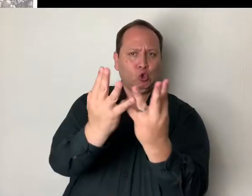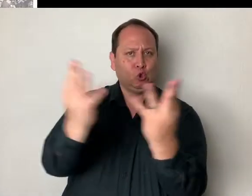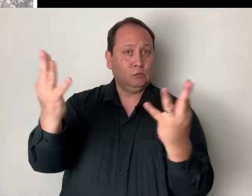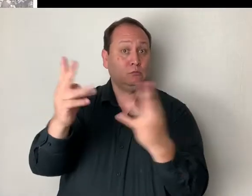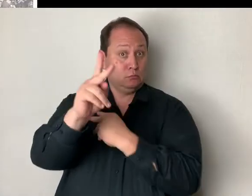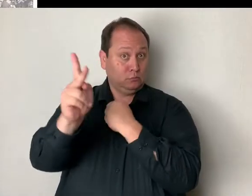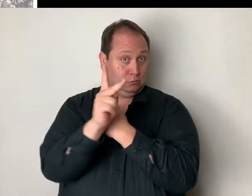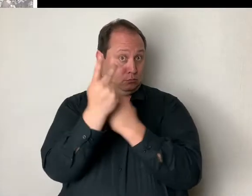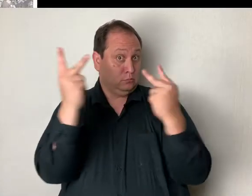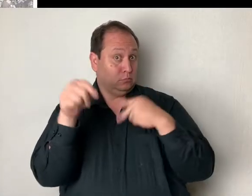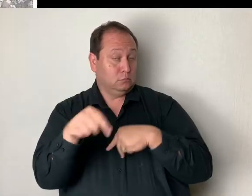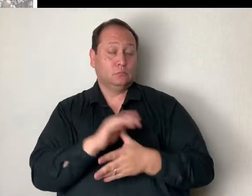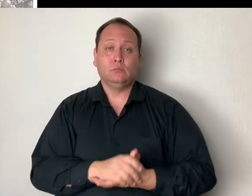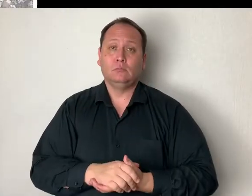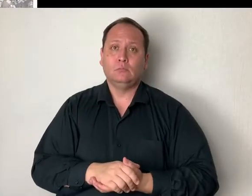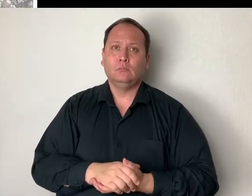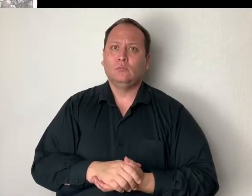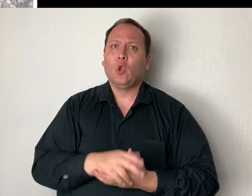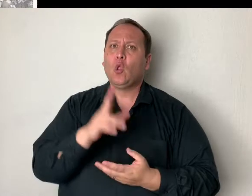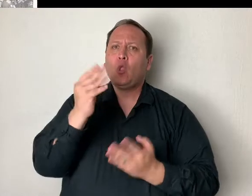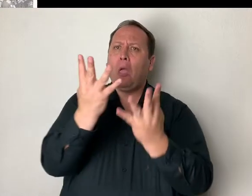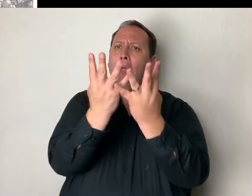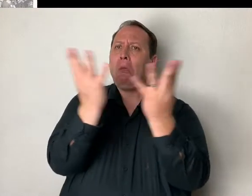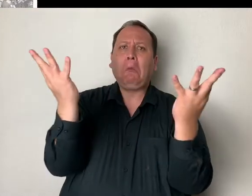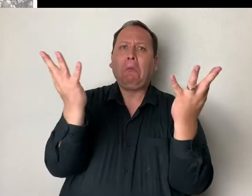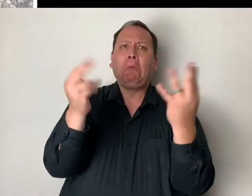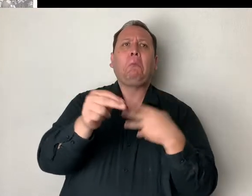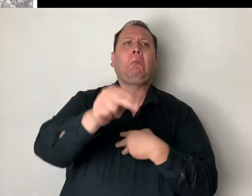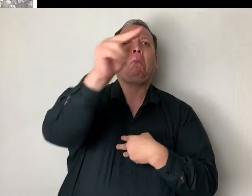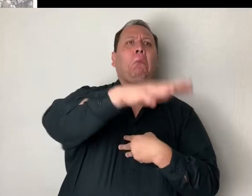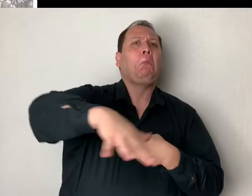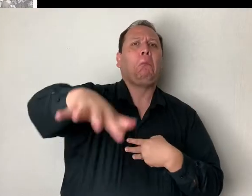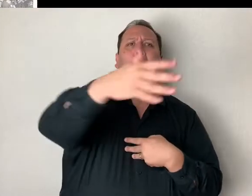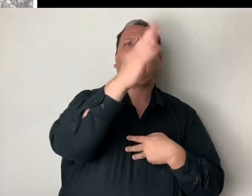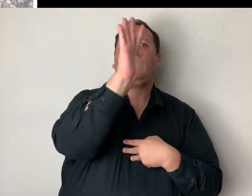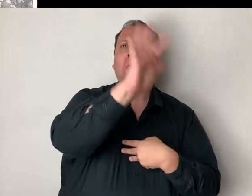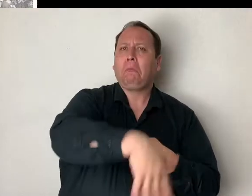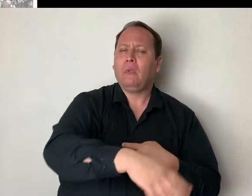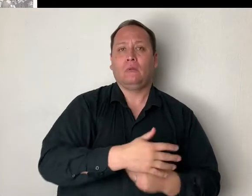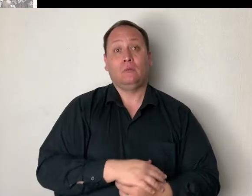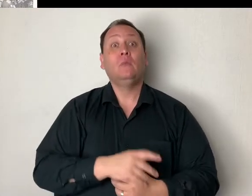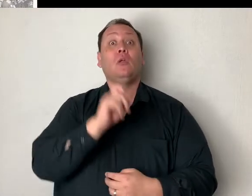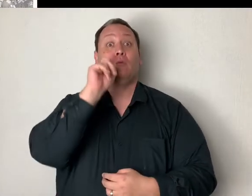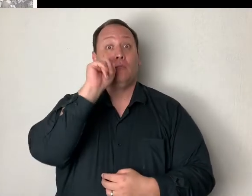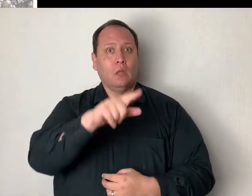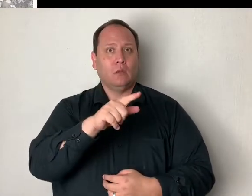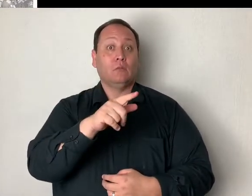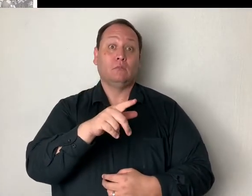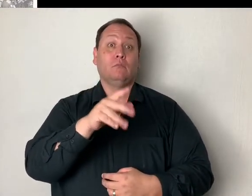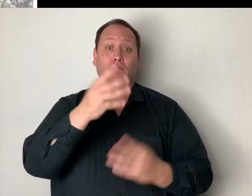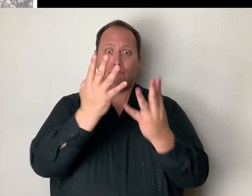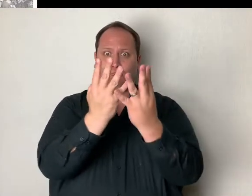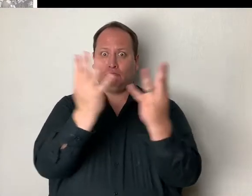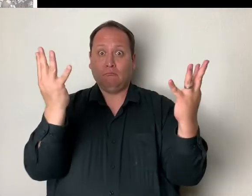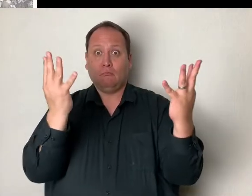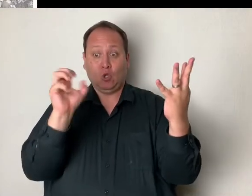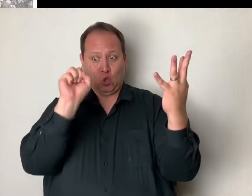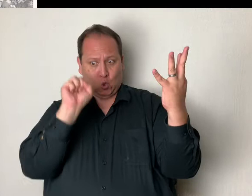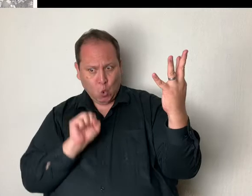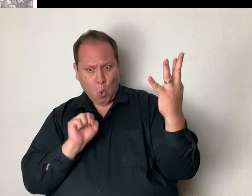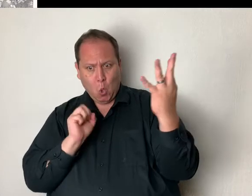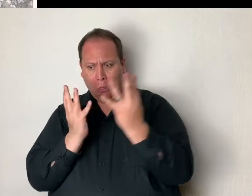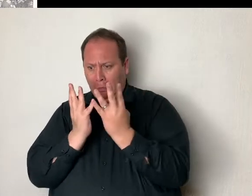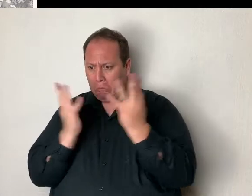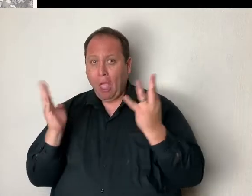be no fence on the northern boundary. Likewise, there will be no fence on the southern boundary in Tijuana,